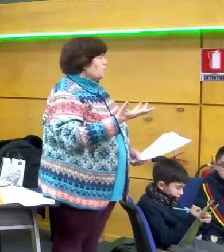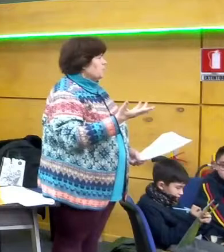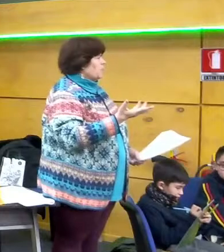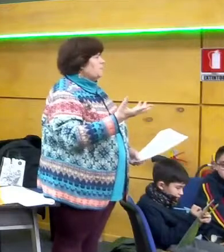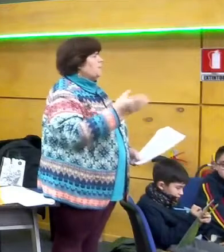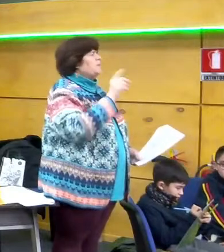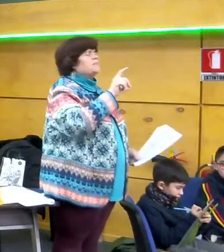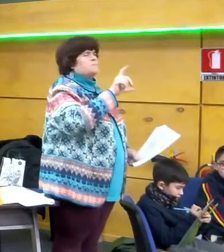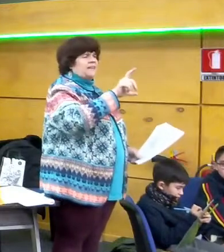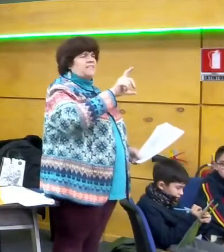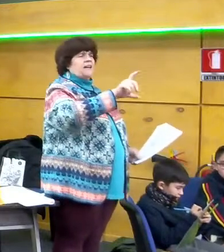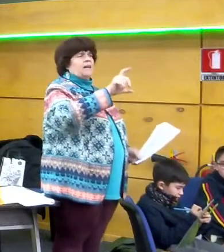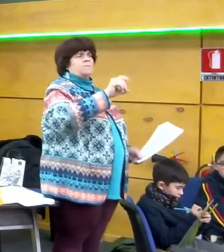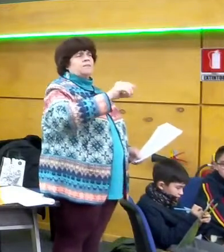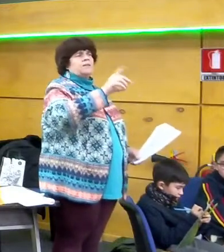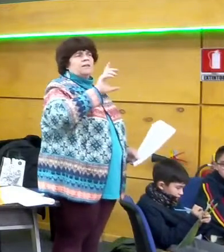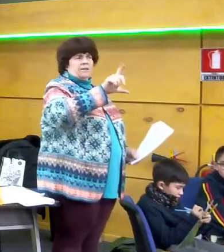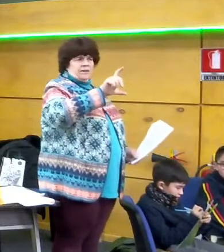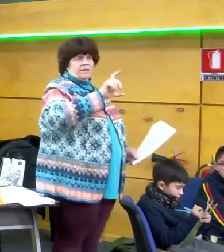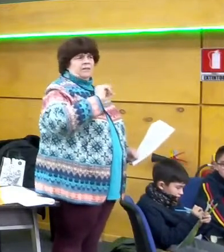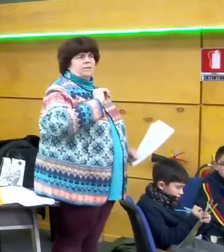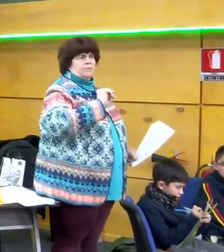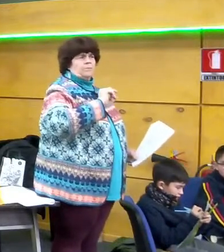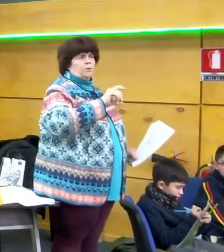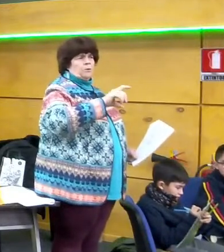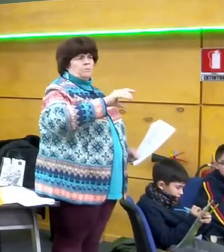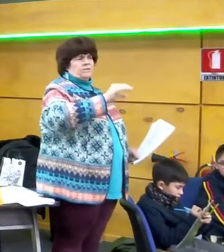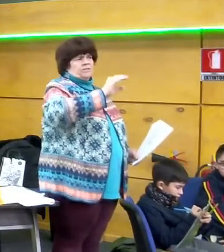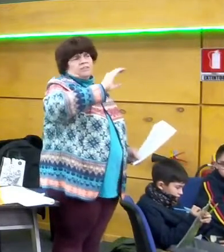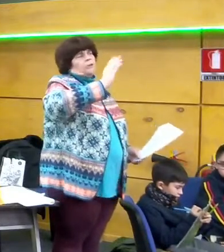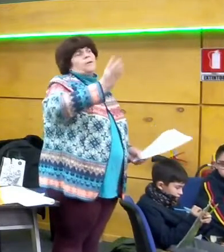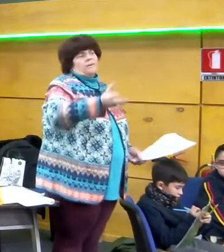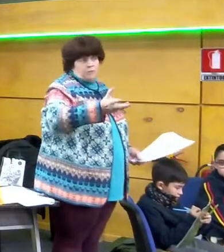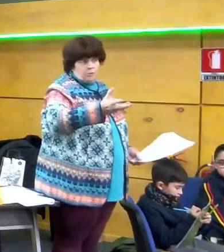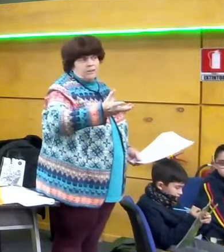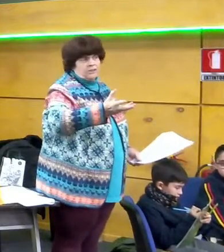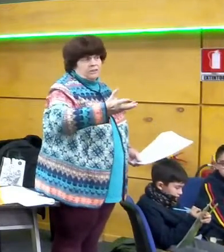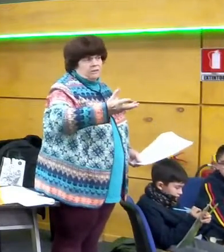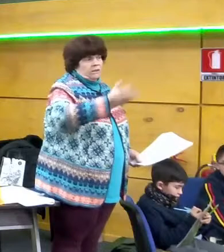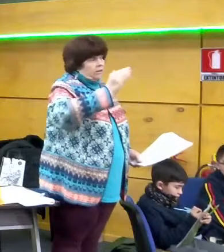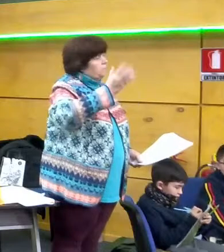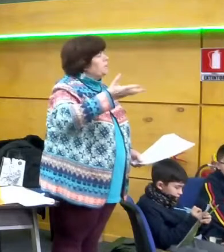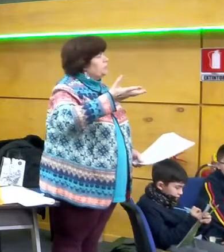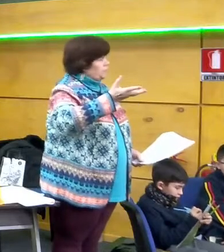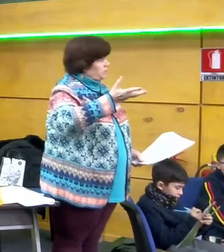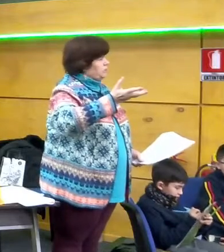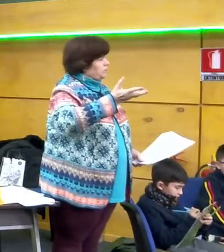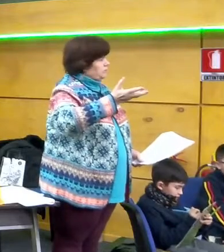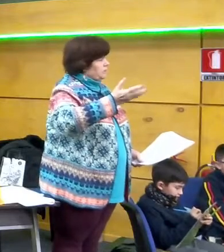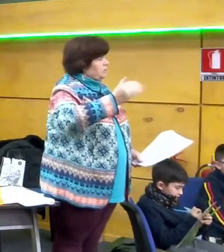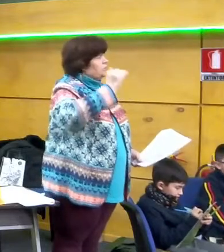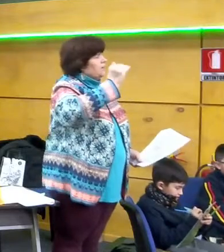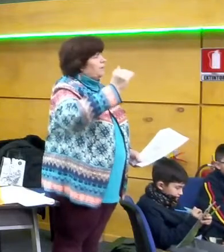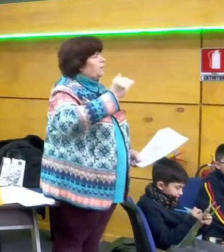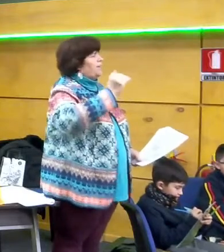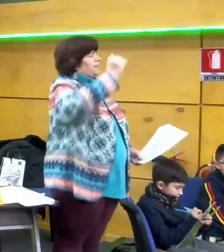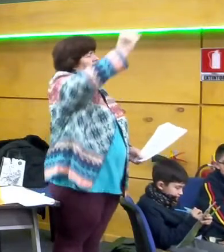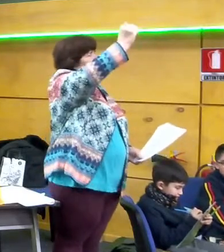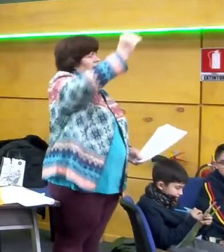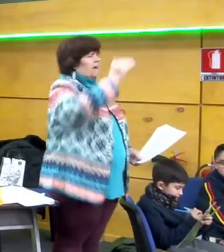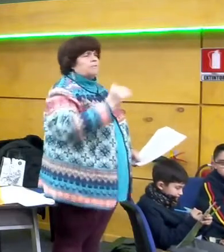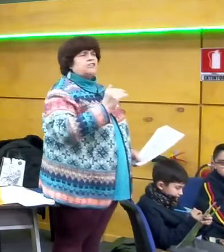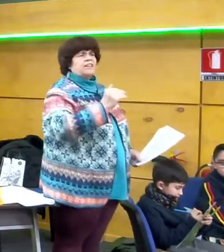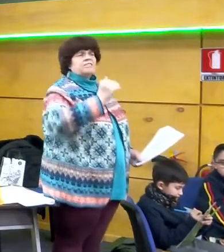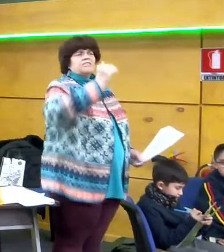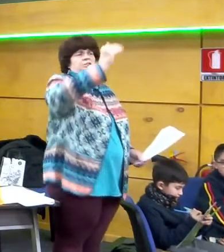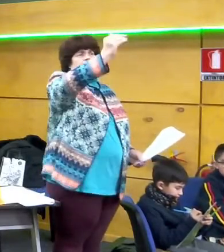That's what I would recommend, because many times the poems don't have so much punctuation. So that way